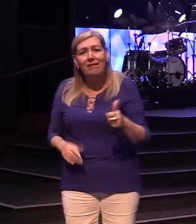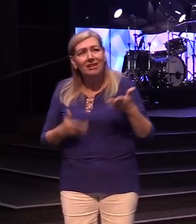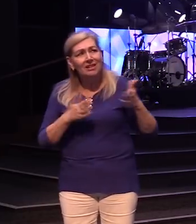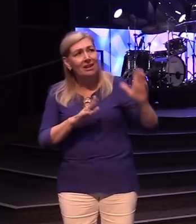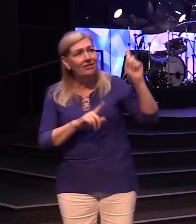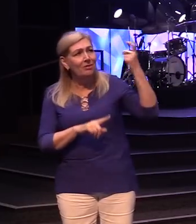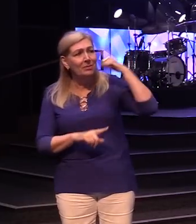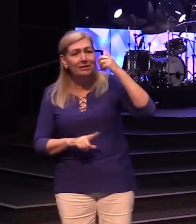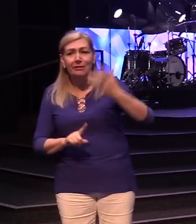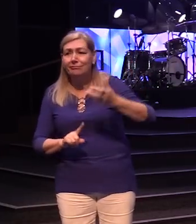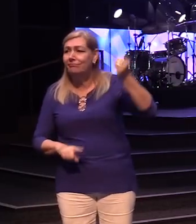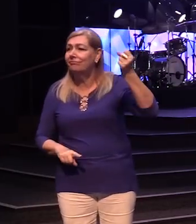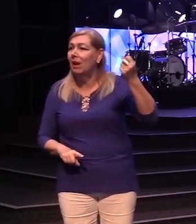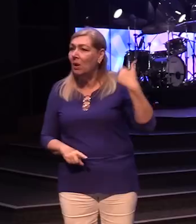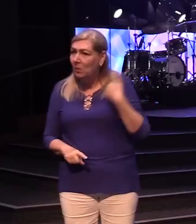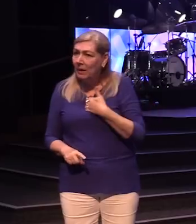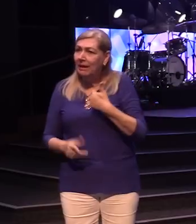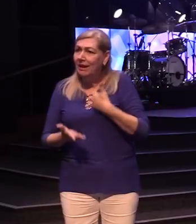have the right to own.